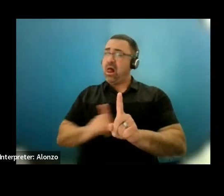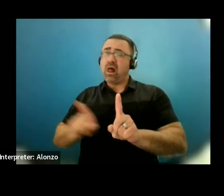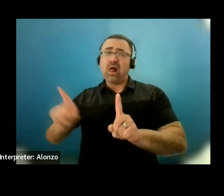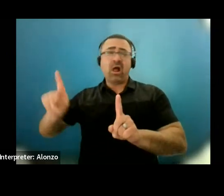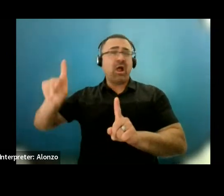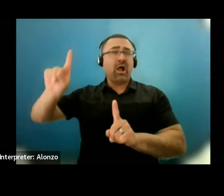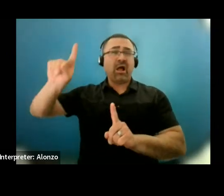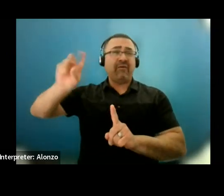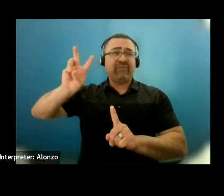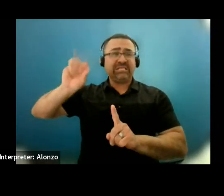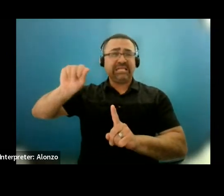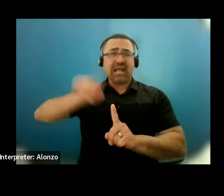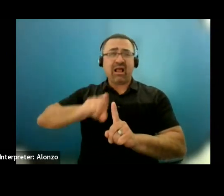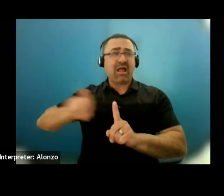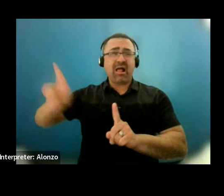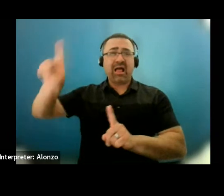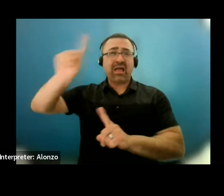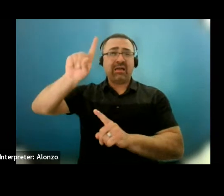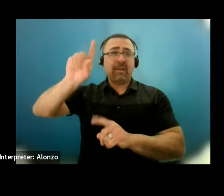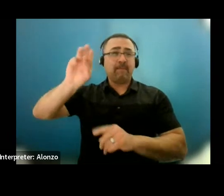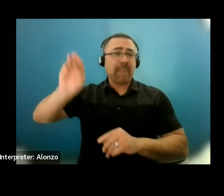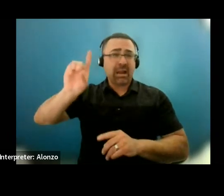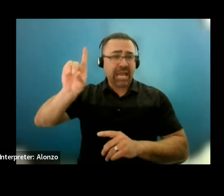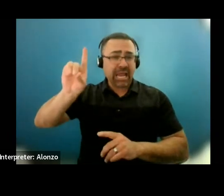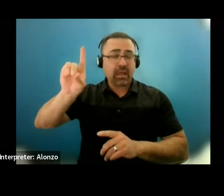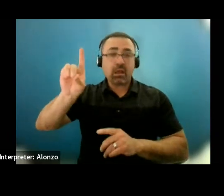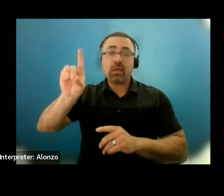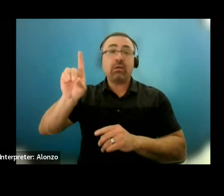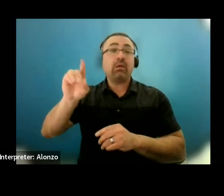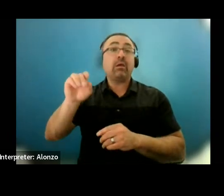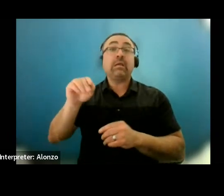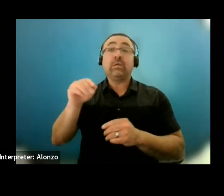across Virginia, up and around Maryland, and suddenly he is 3